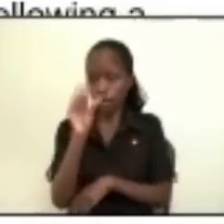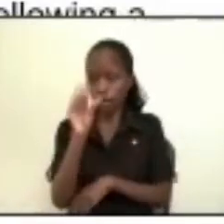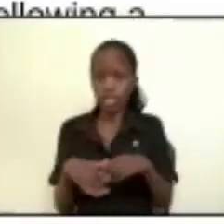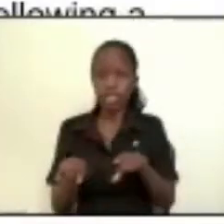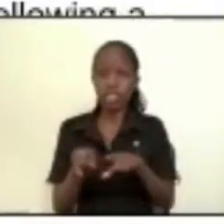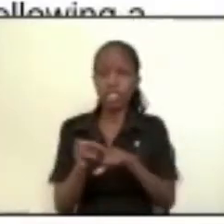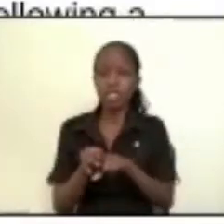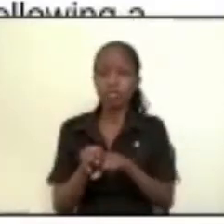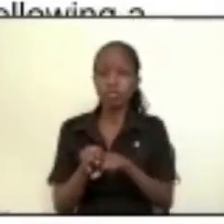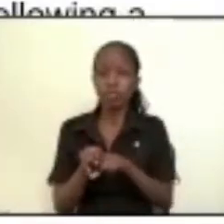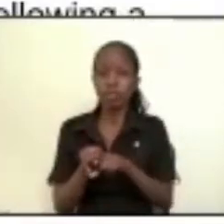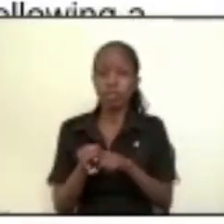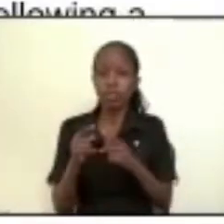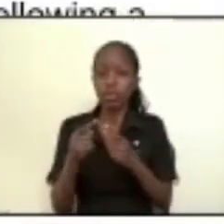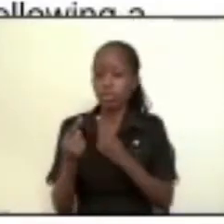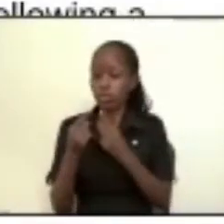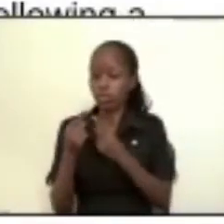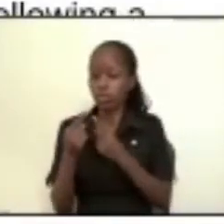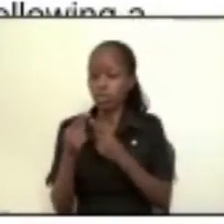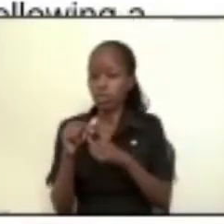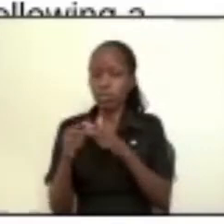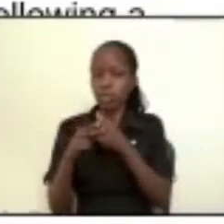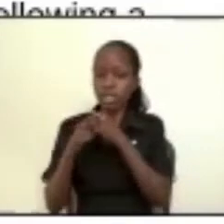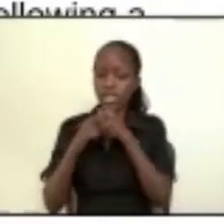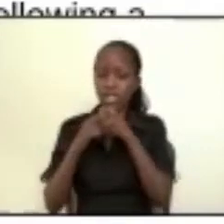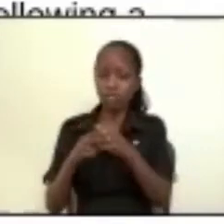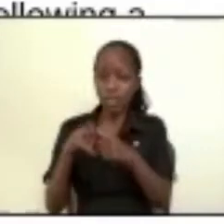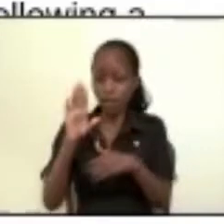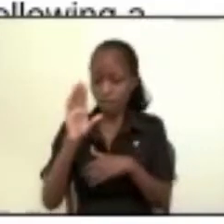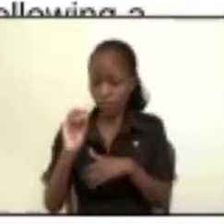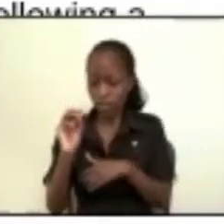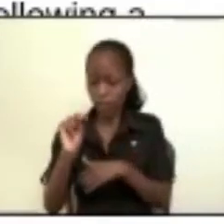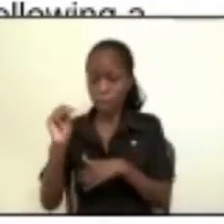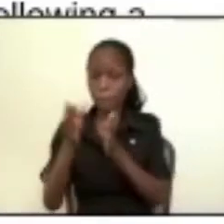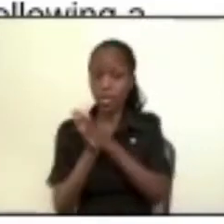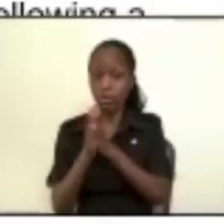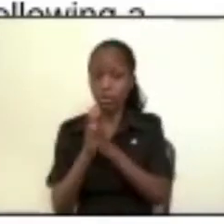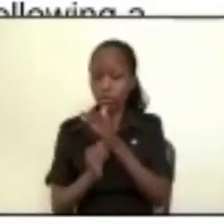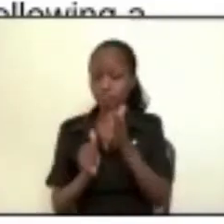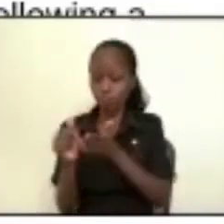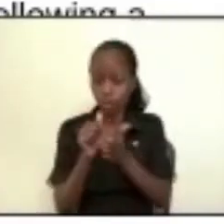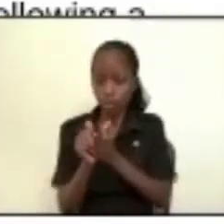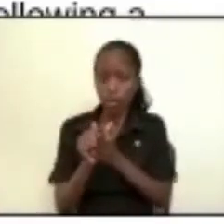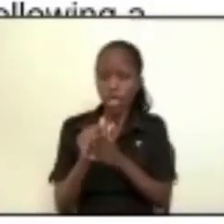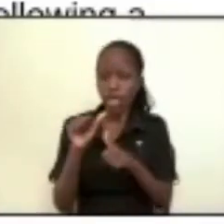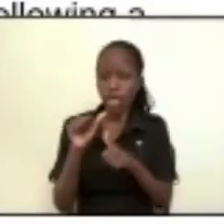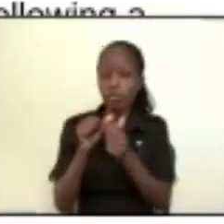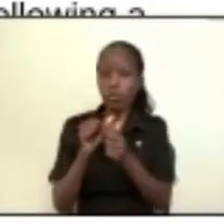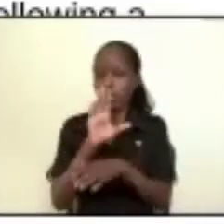it basically analyzed 750 million stories that were published about Africa between 2017